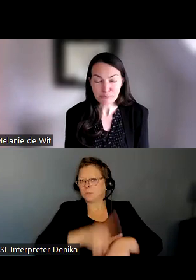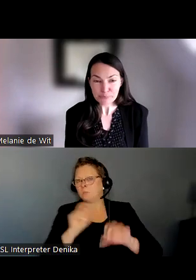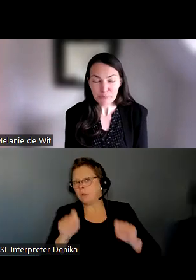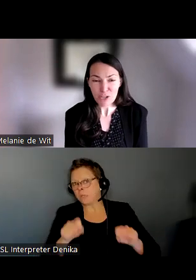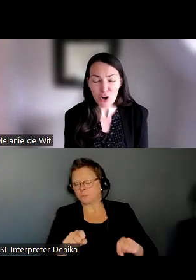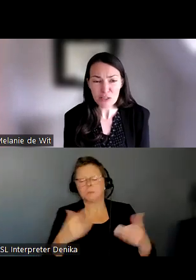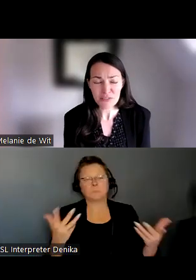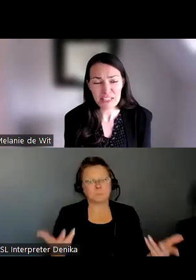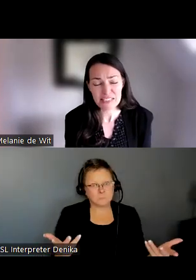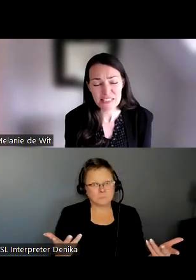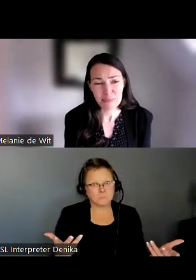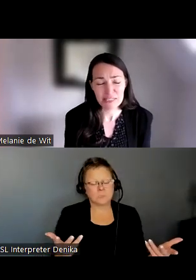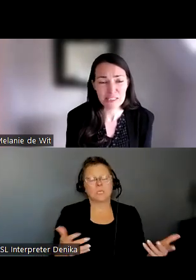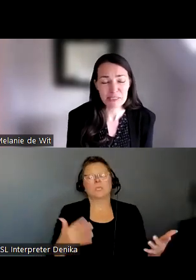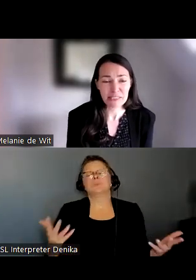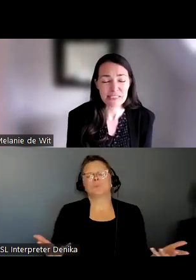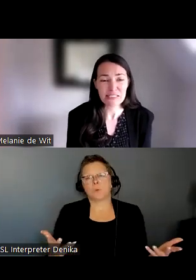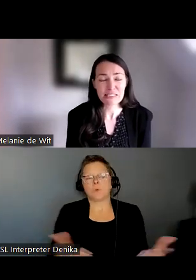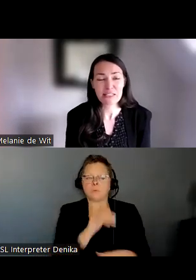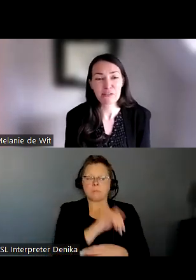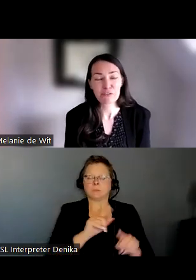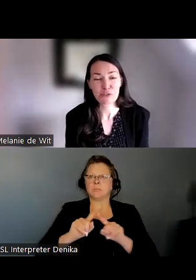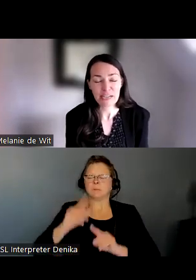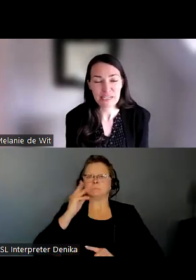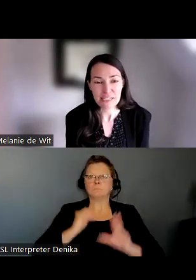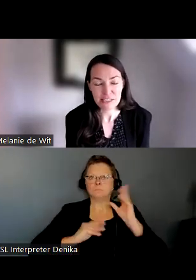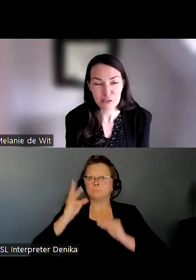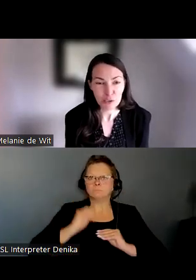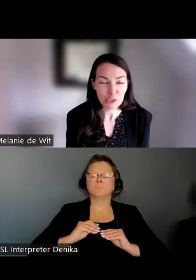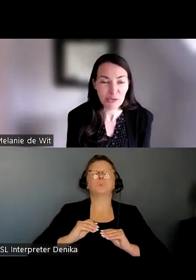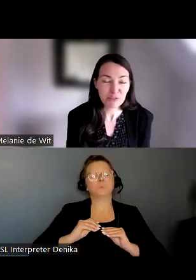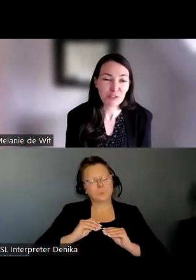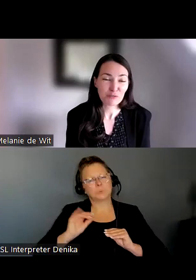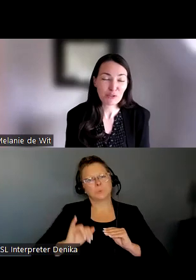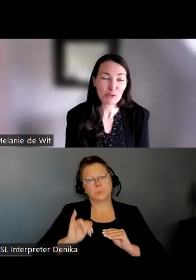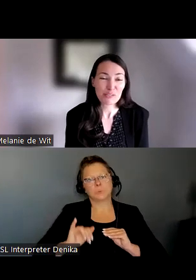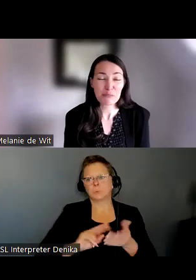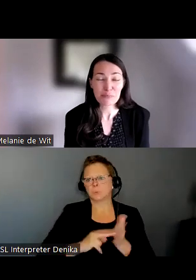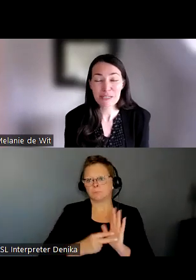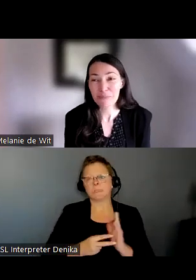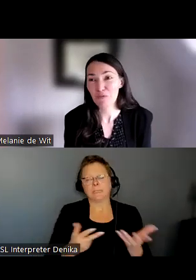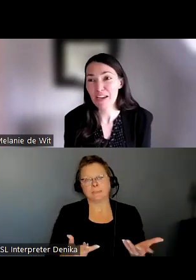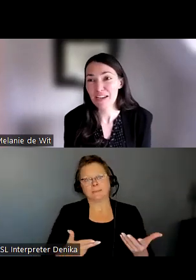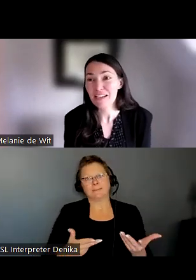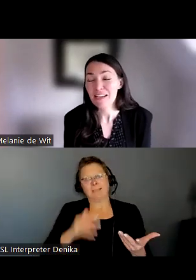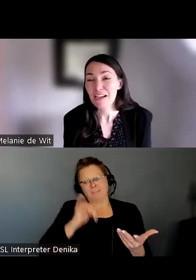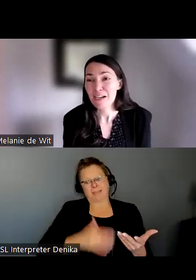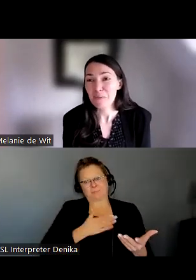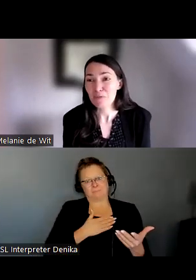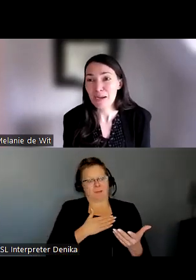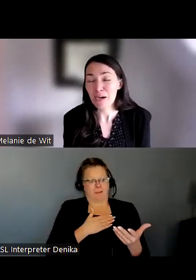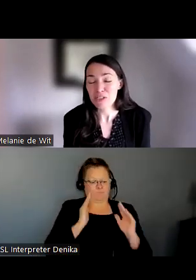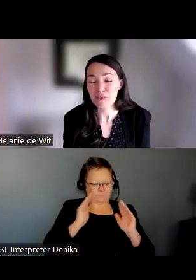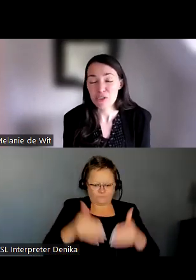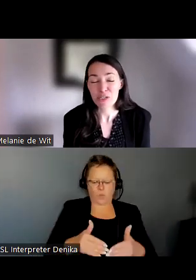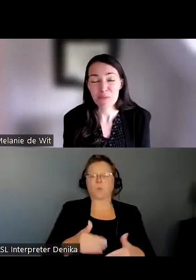So all of these experiences have created the lawyer you have in front of you, who is a big, big fan